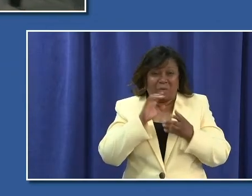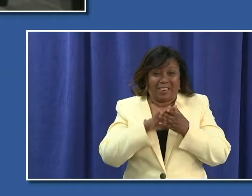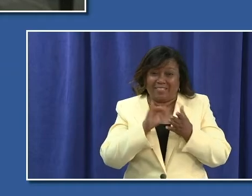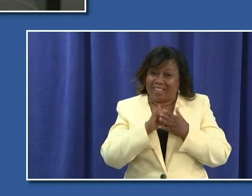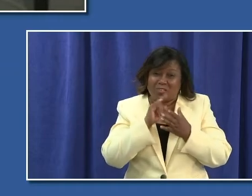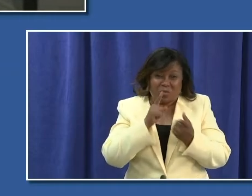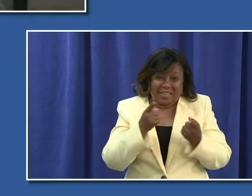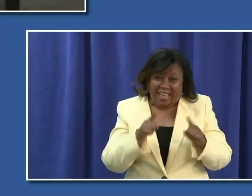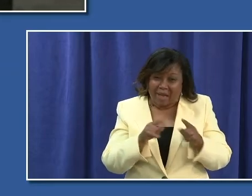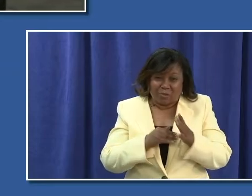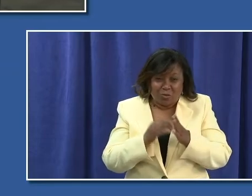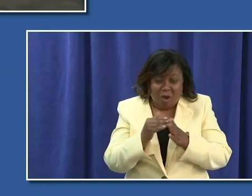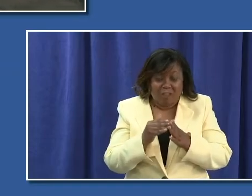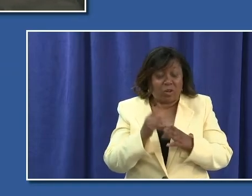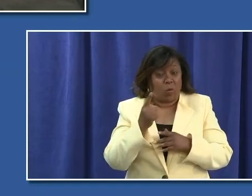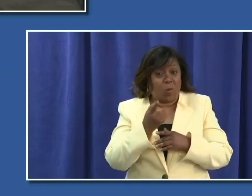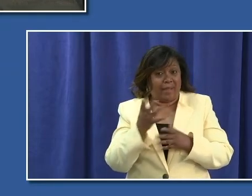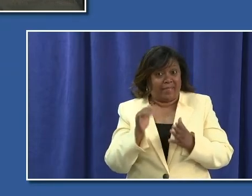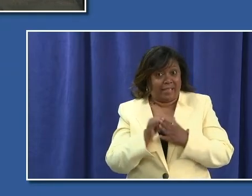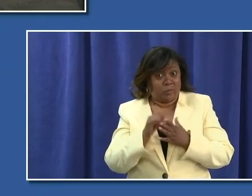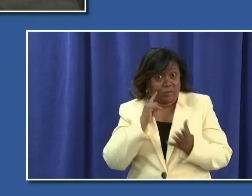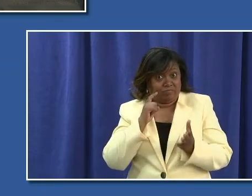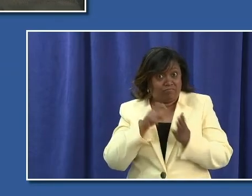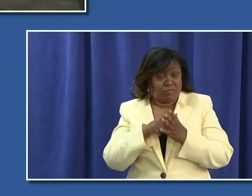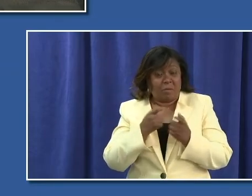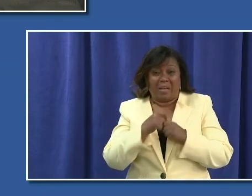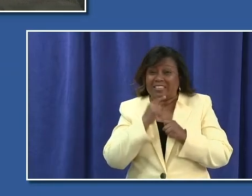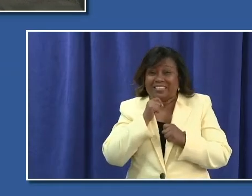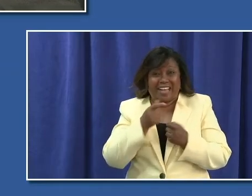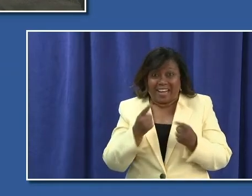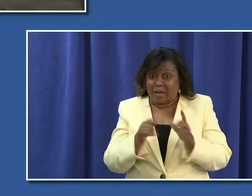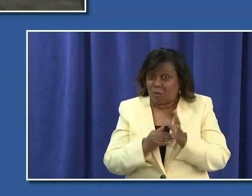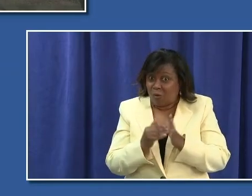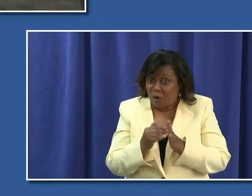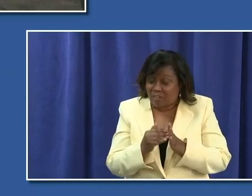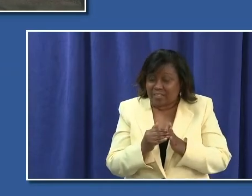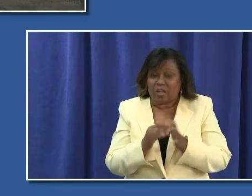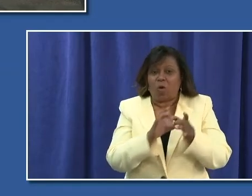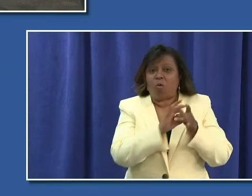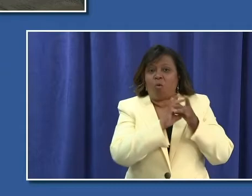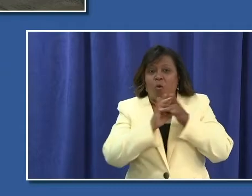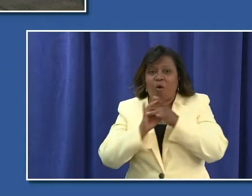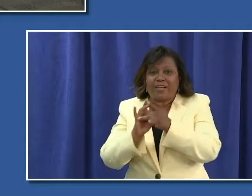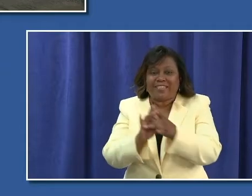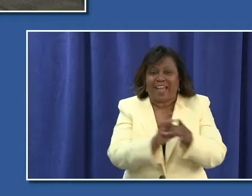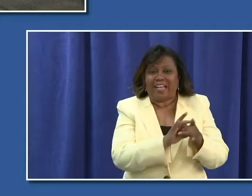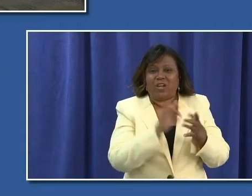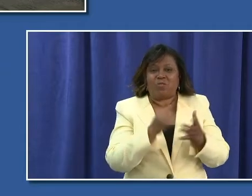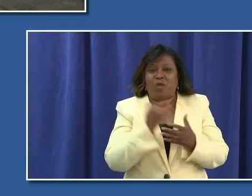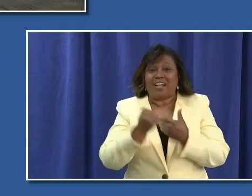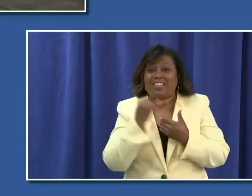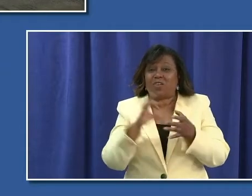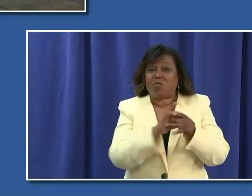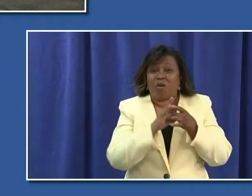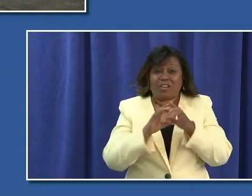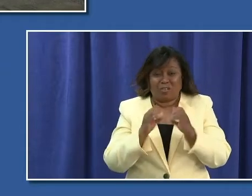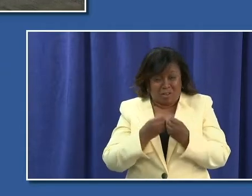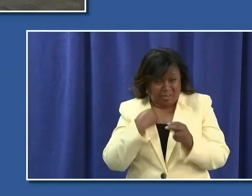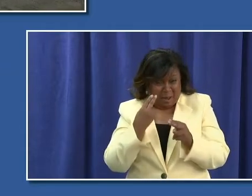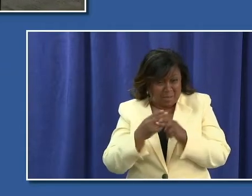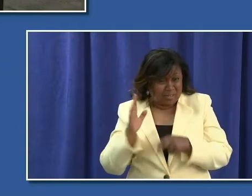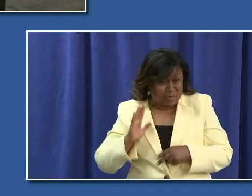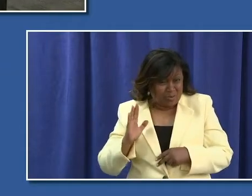that's happening too often. And one of the things that we do to make sure it doesn't happen is that coordination. We have a project coordination office that I